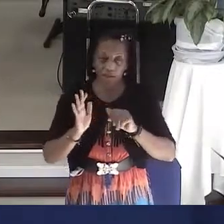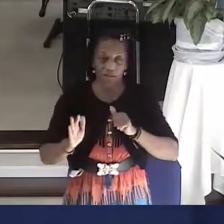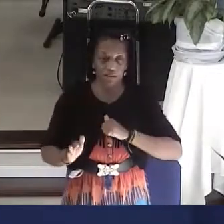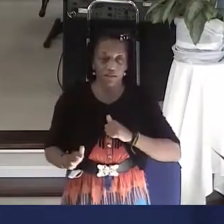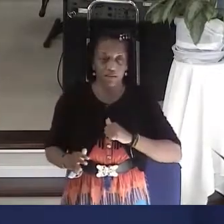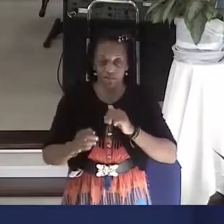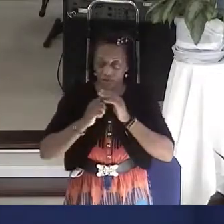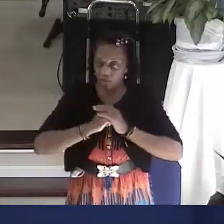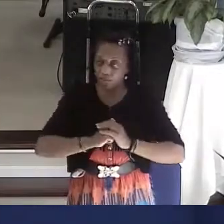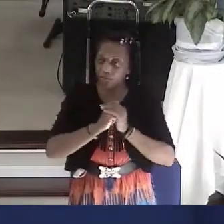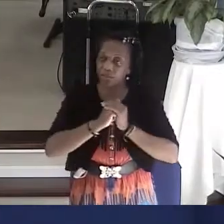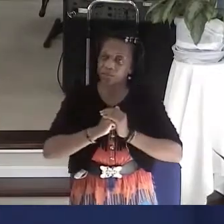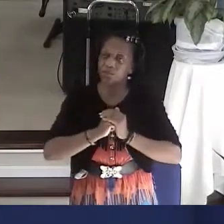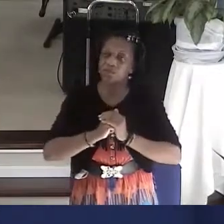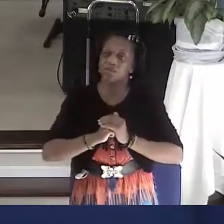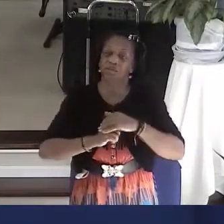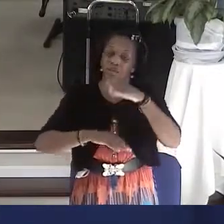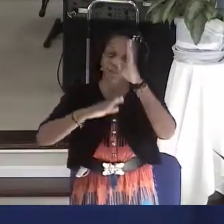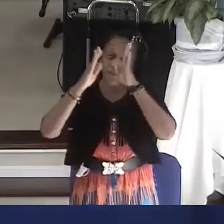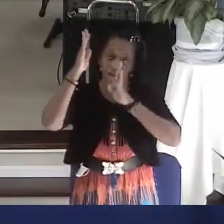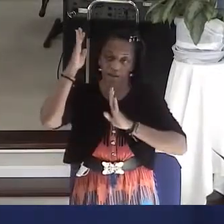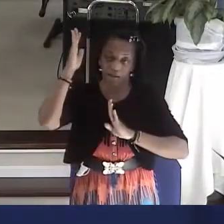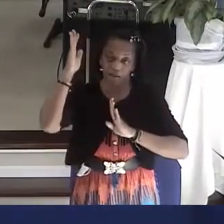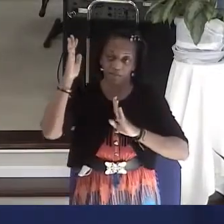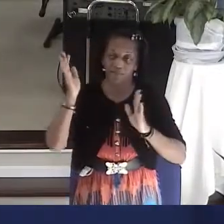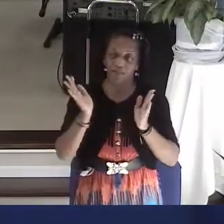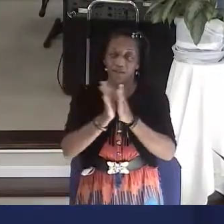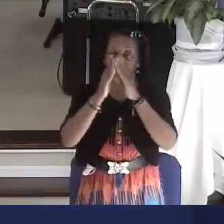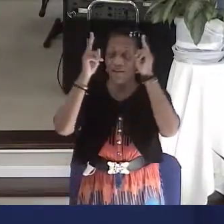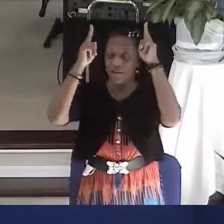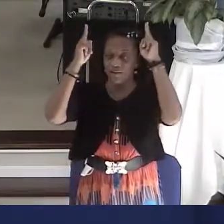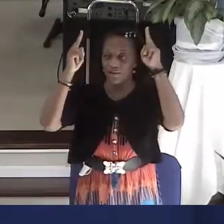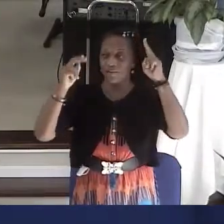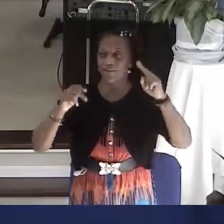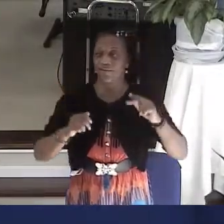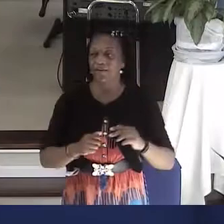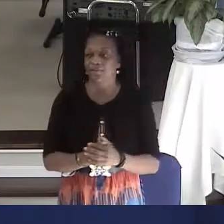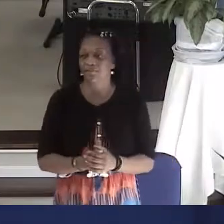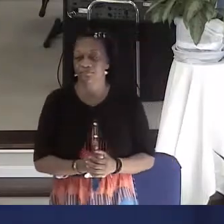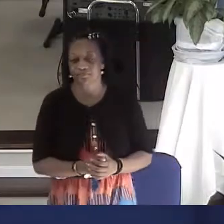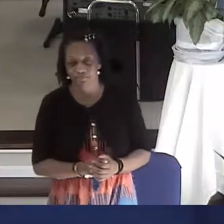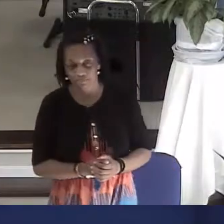God. Hallelujah. Our God is great. Hallelujah.